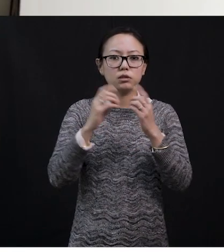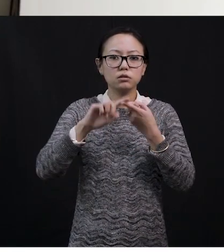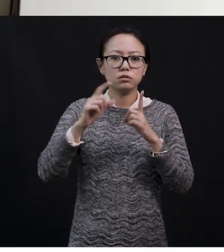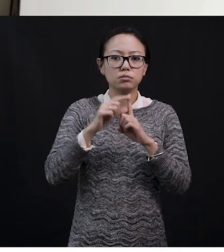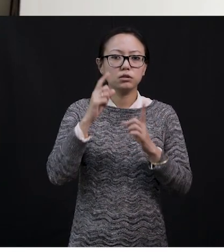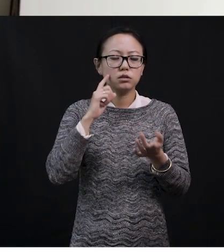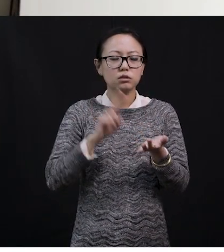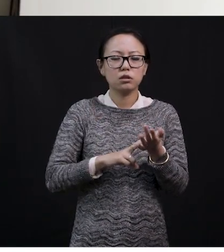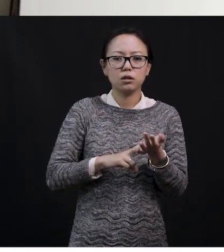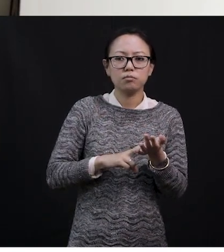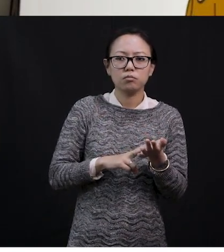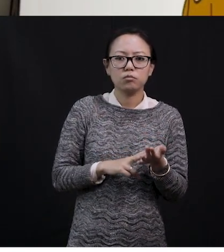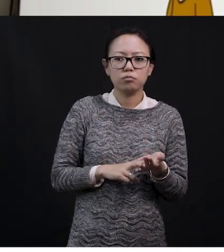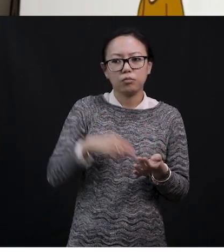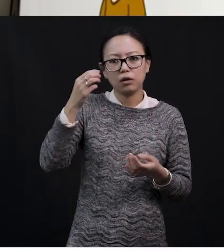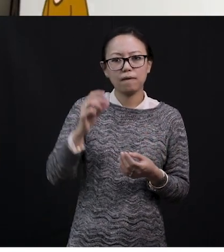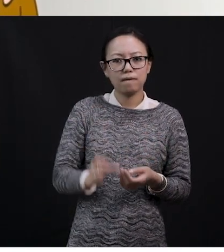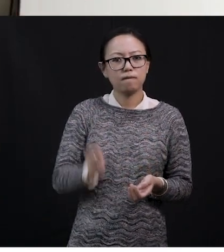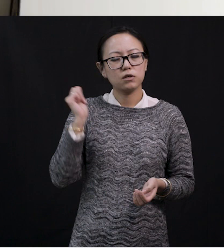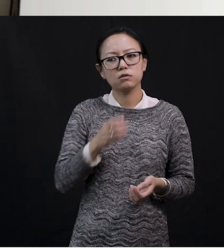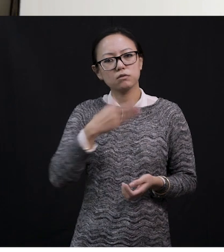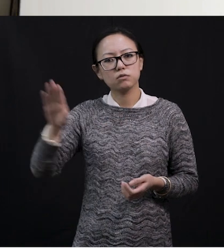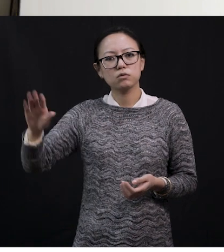room, told his friend to come,